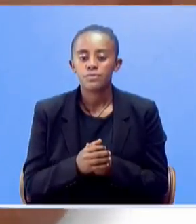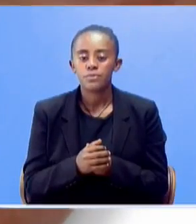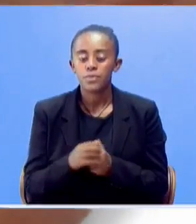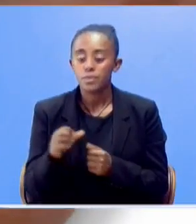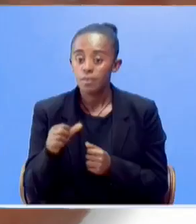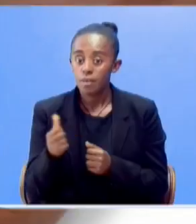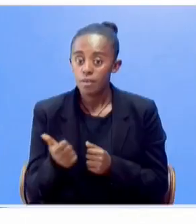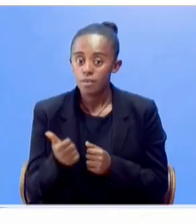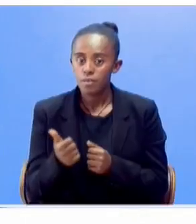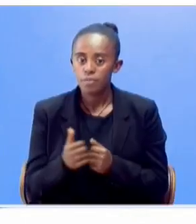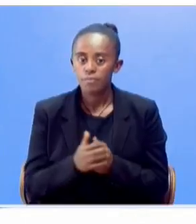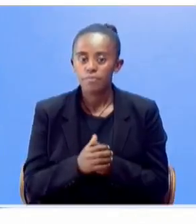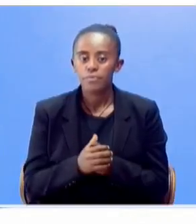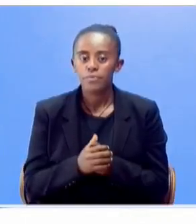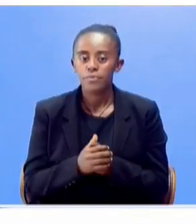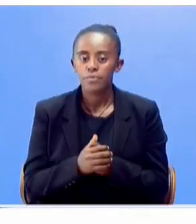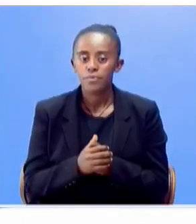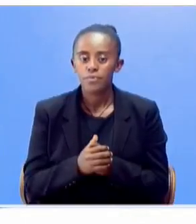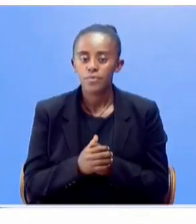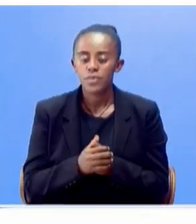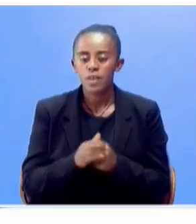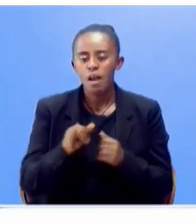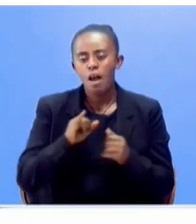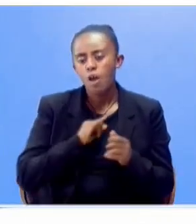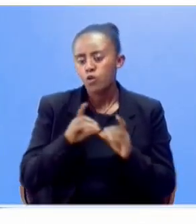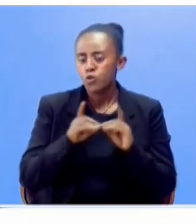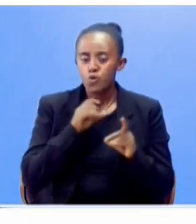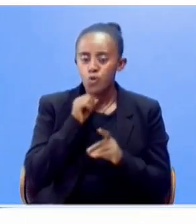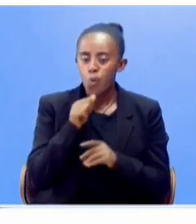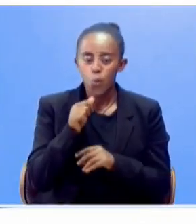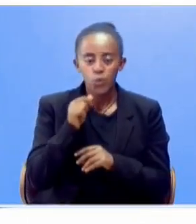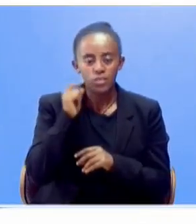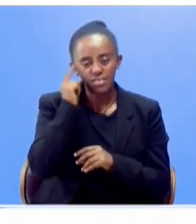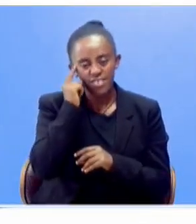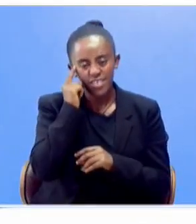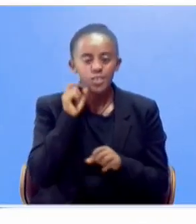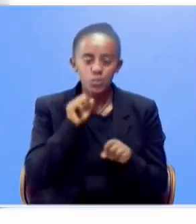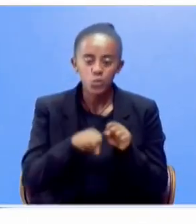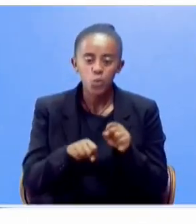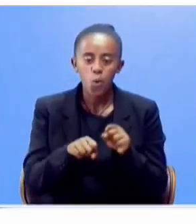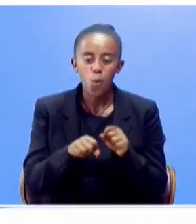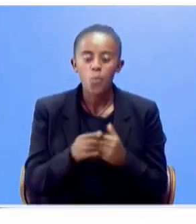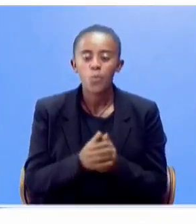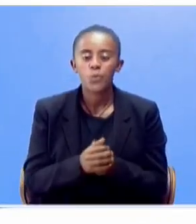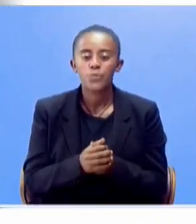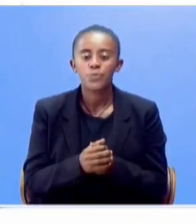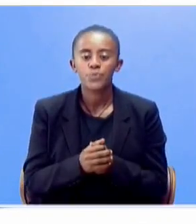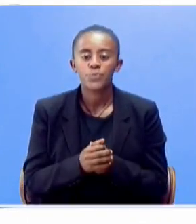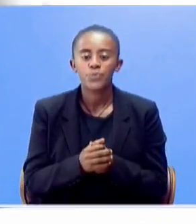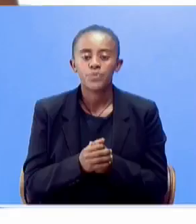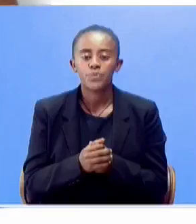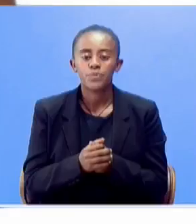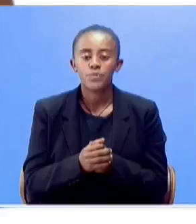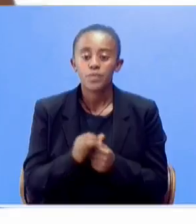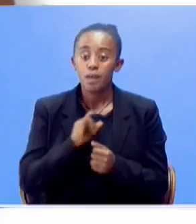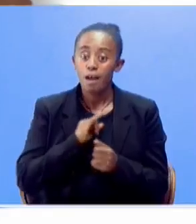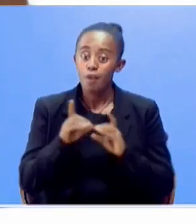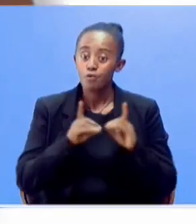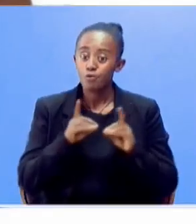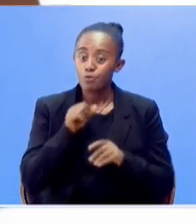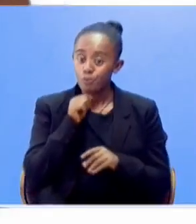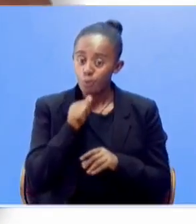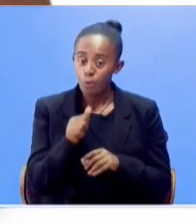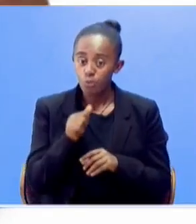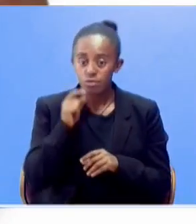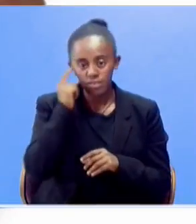Another, I don't think so. I don't think so. I don't